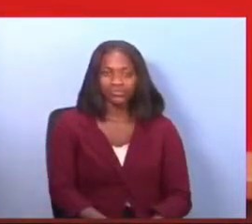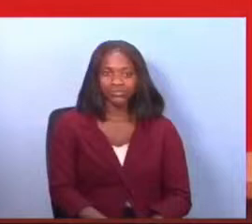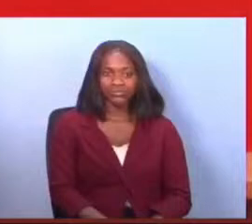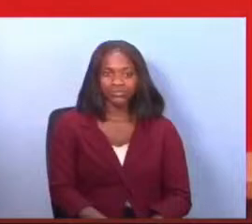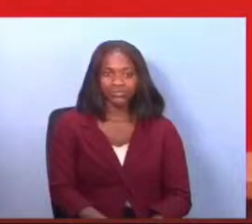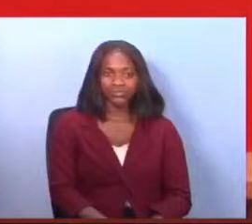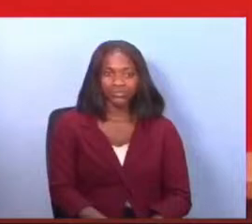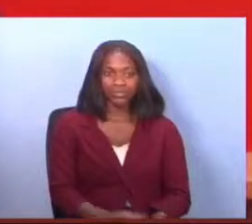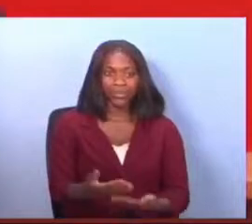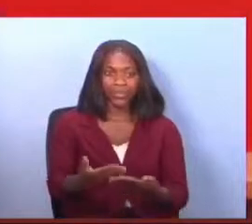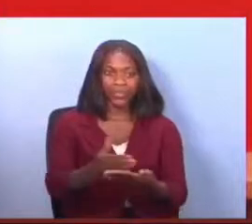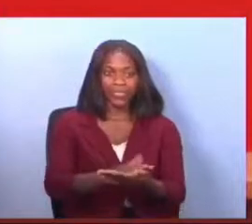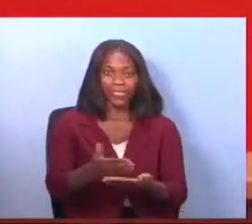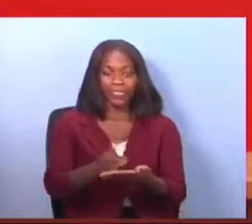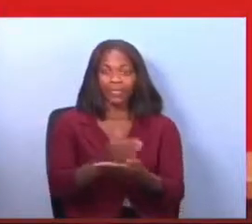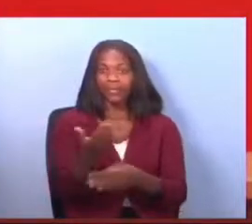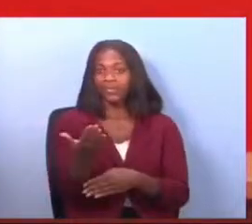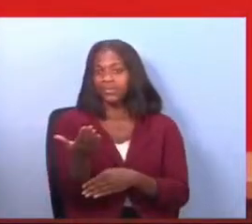Page 15.